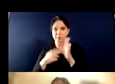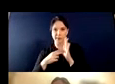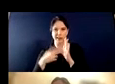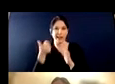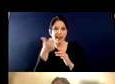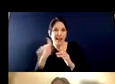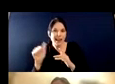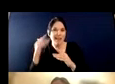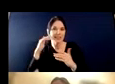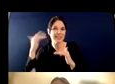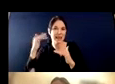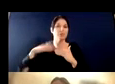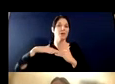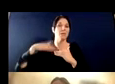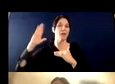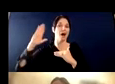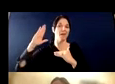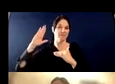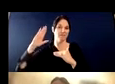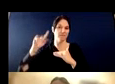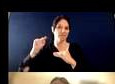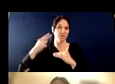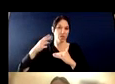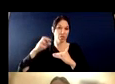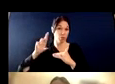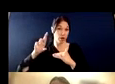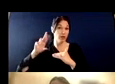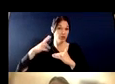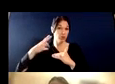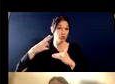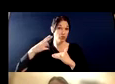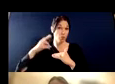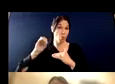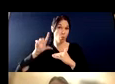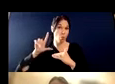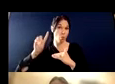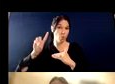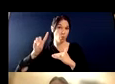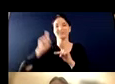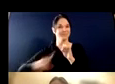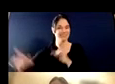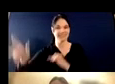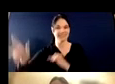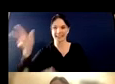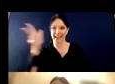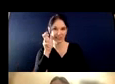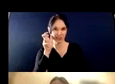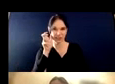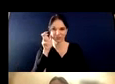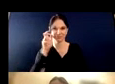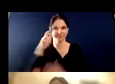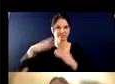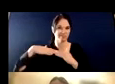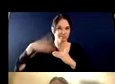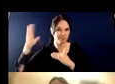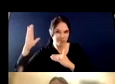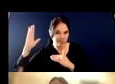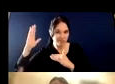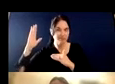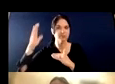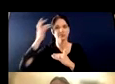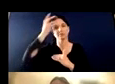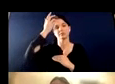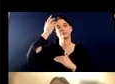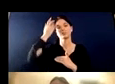sounds above their hearing threshold level, they are not able to hear it or detect it. So when we look at this child